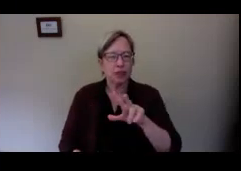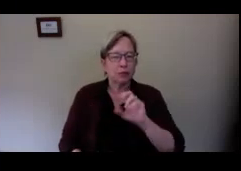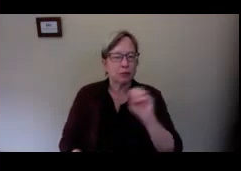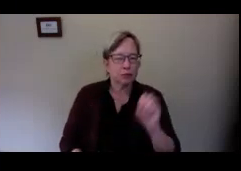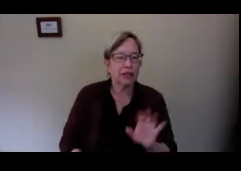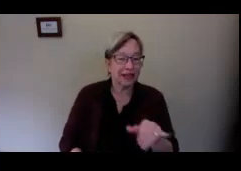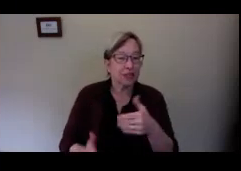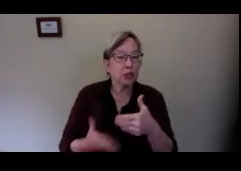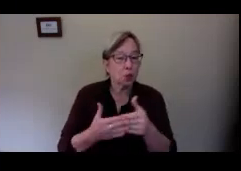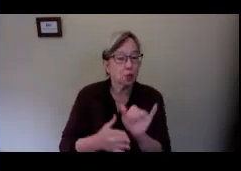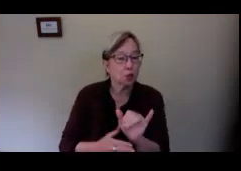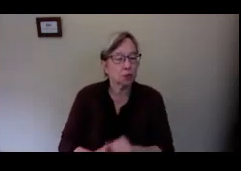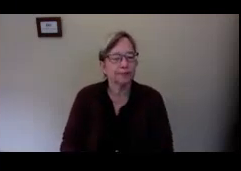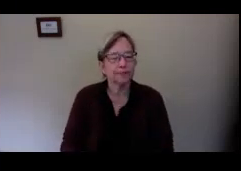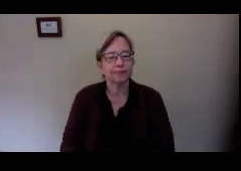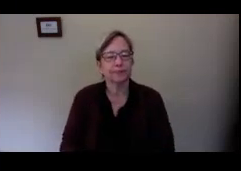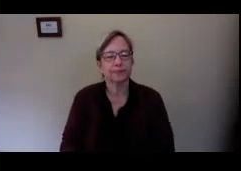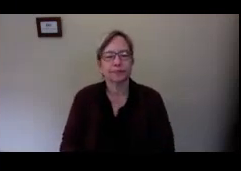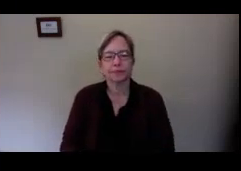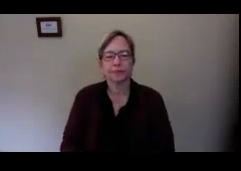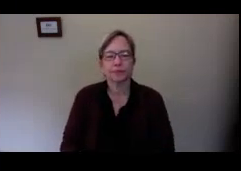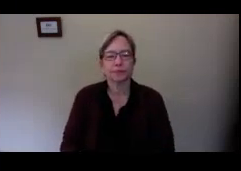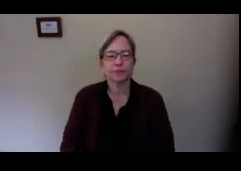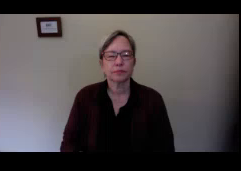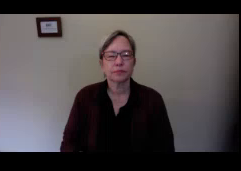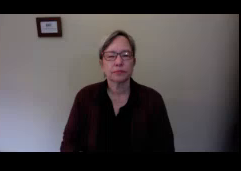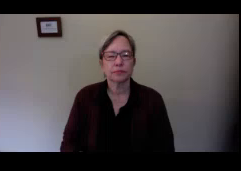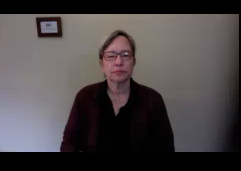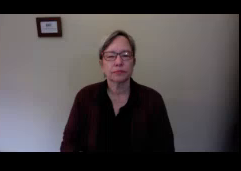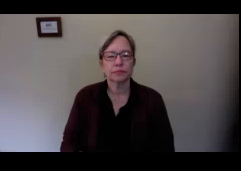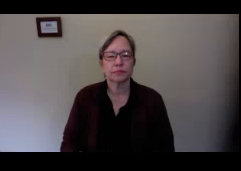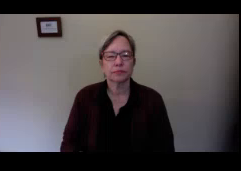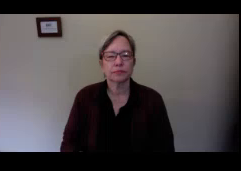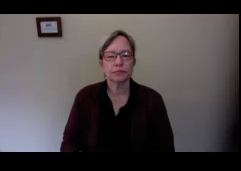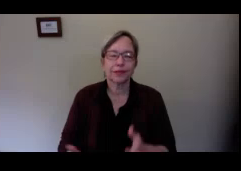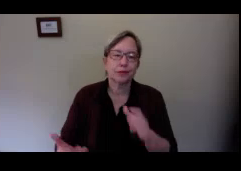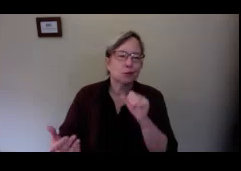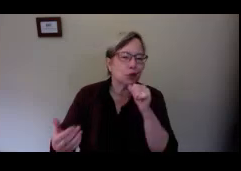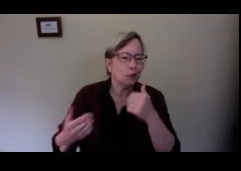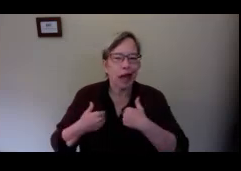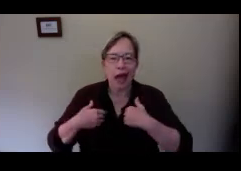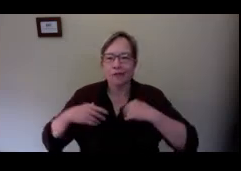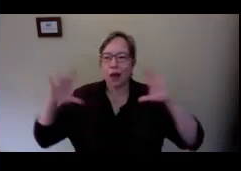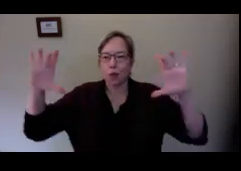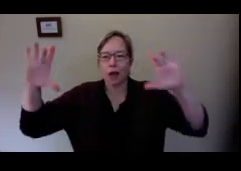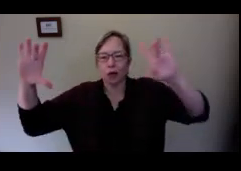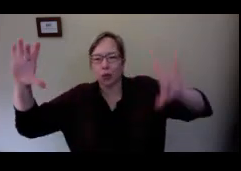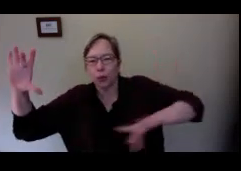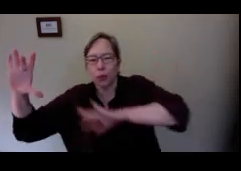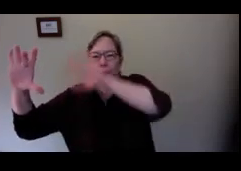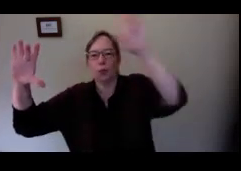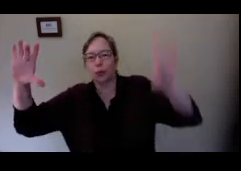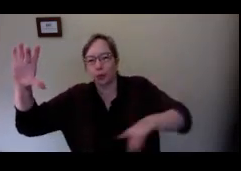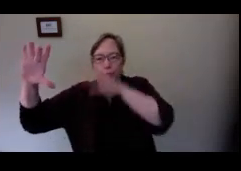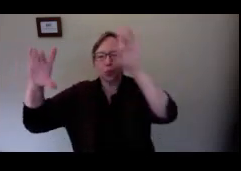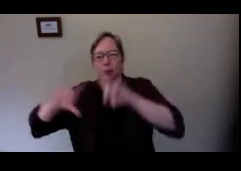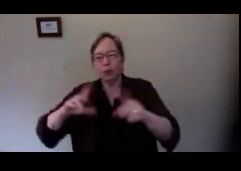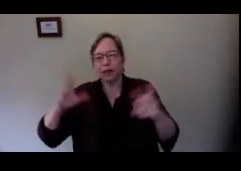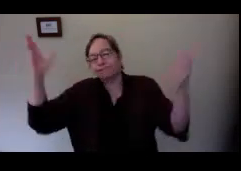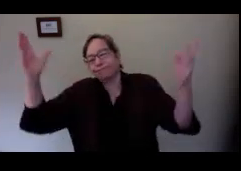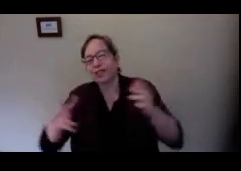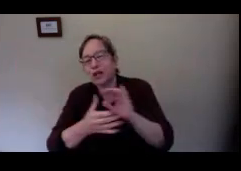Right. So yeah, we don't have the showcase wheel to spin, but figuratively,